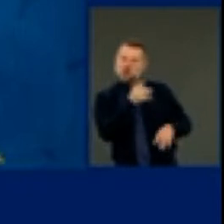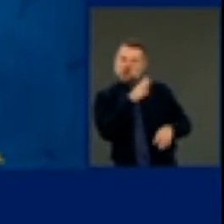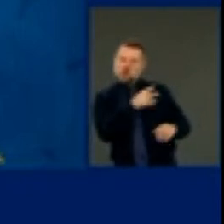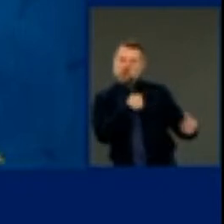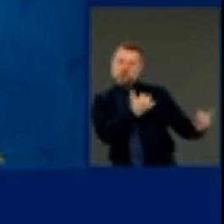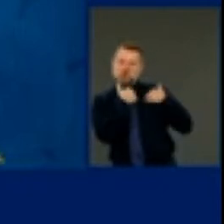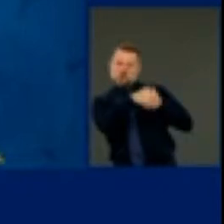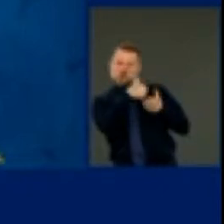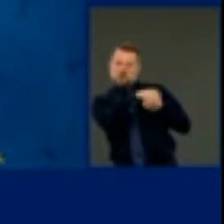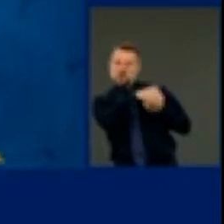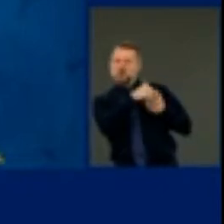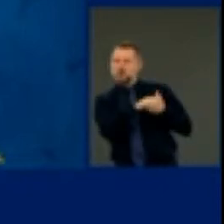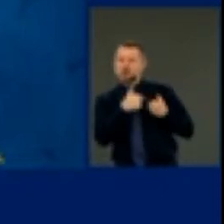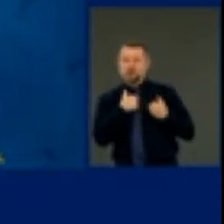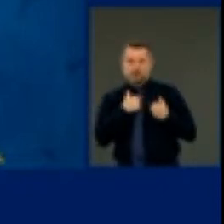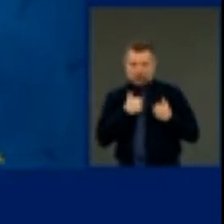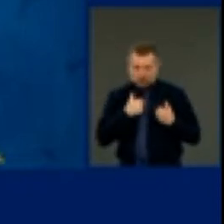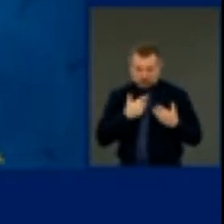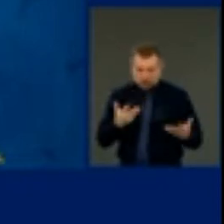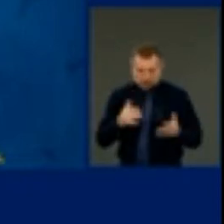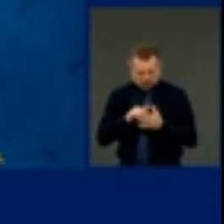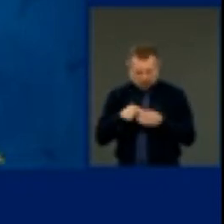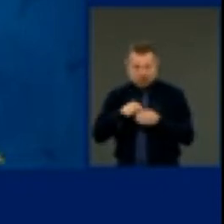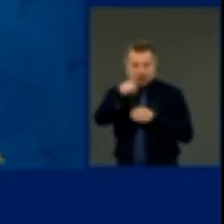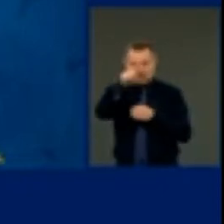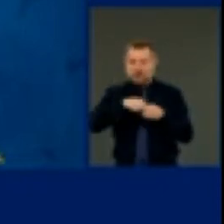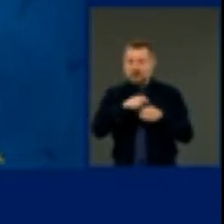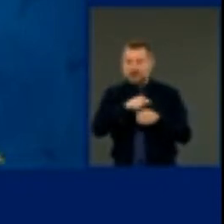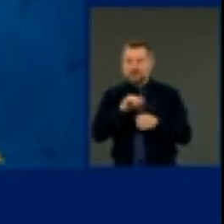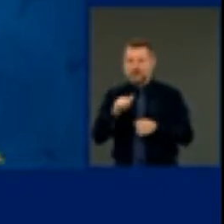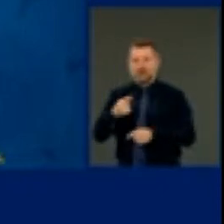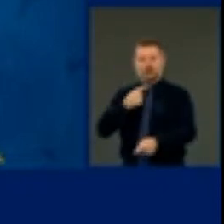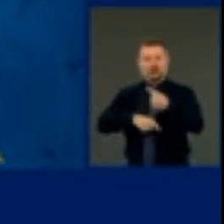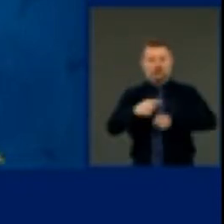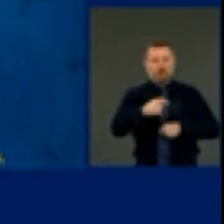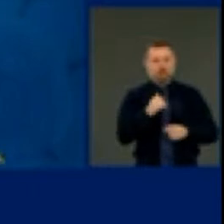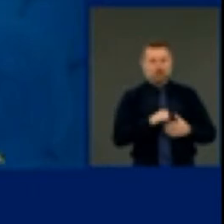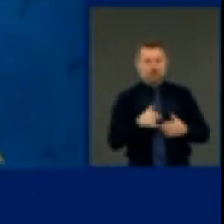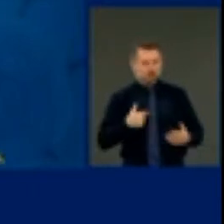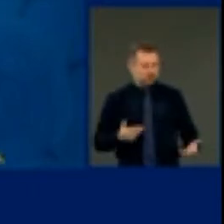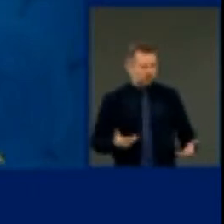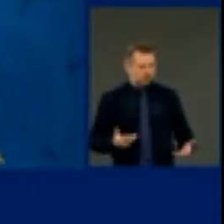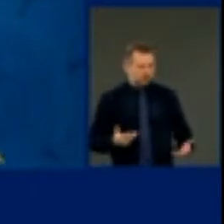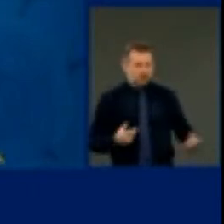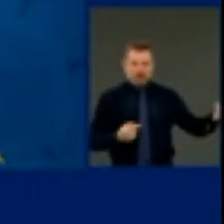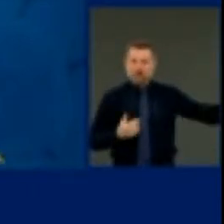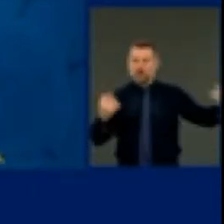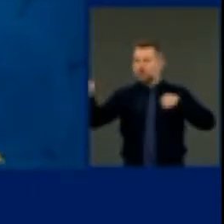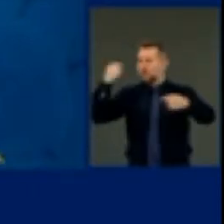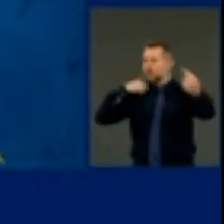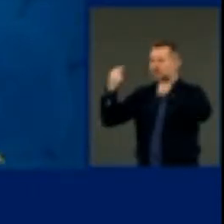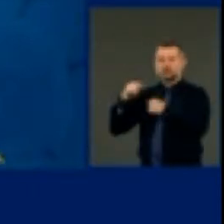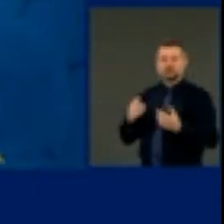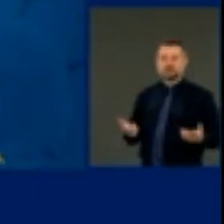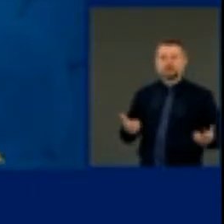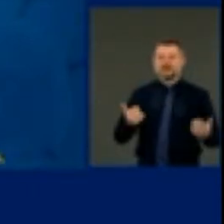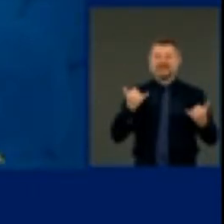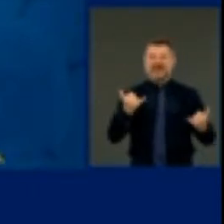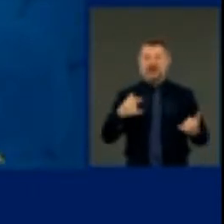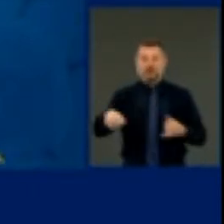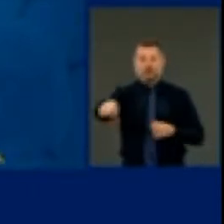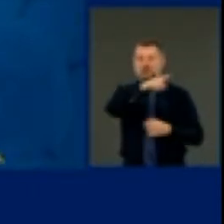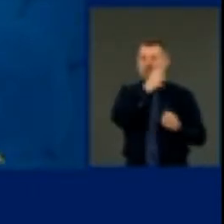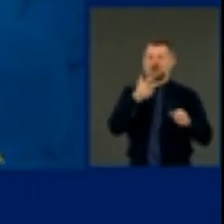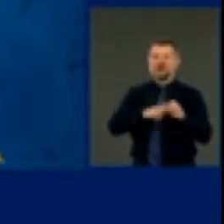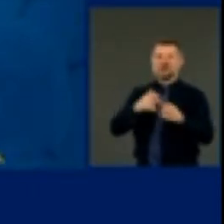states, right? We lived through that. Well, now it's the inverse. Now people are getting on planes, they're traveling.